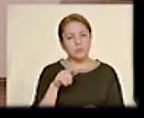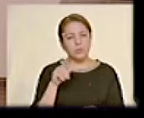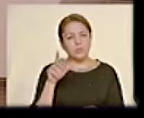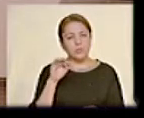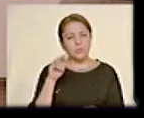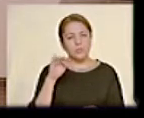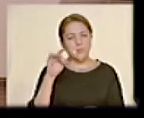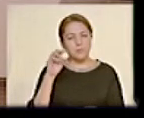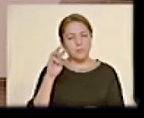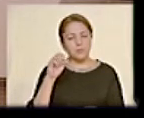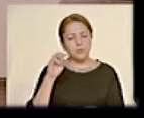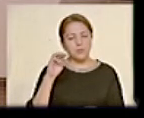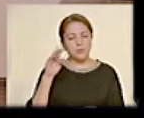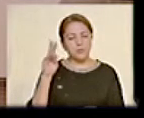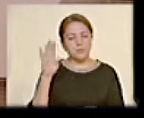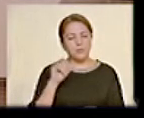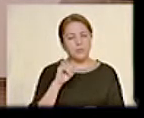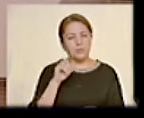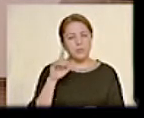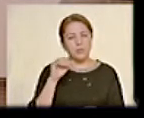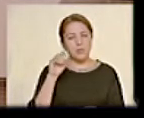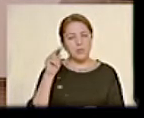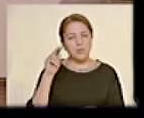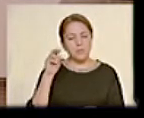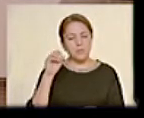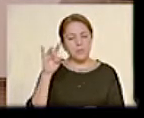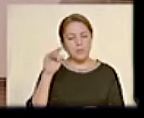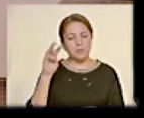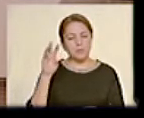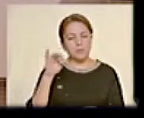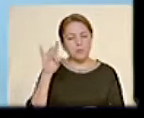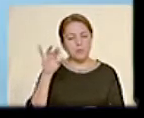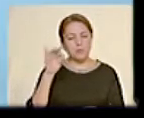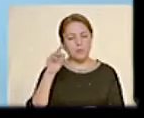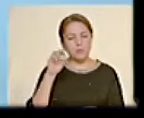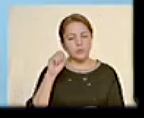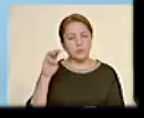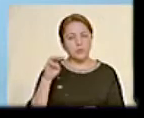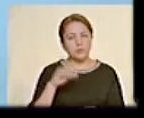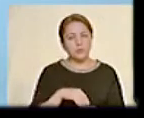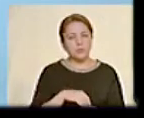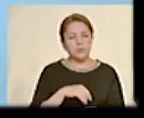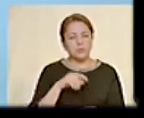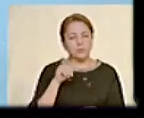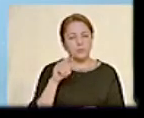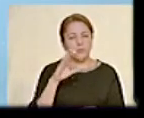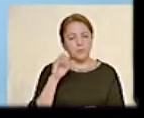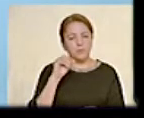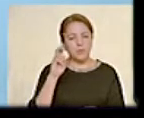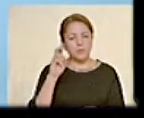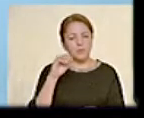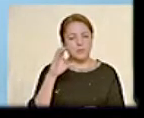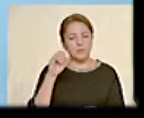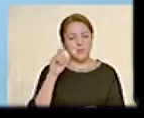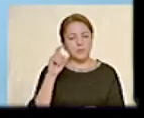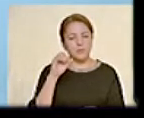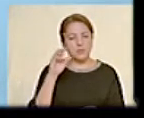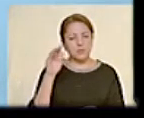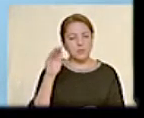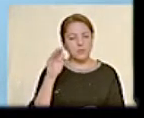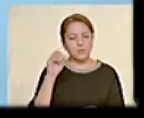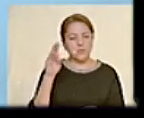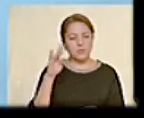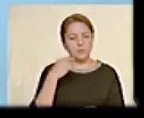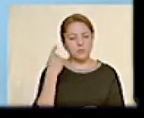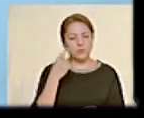va gipermurojaat deb ataladi. Ya'ni gipermatn veb sahifaning biror qismiga